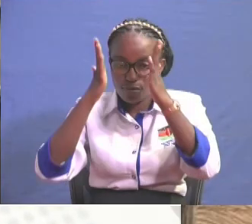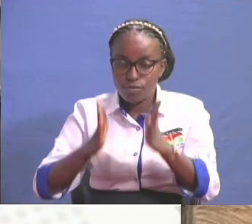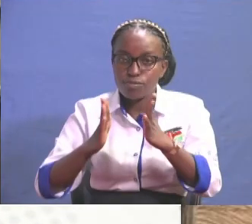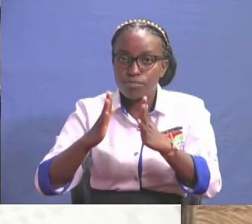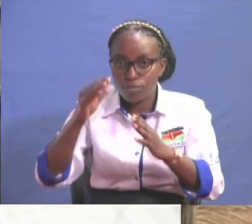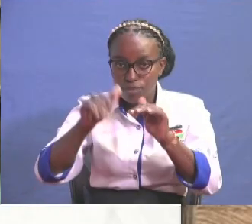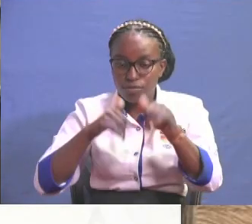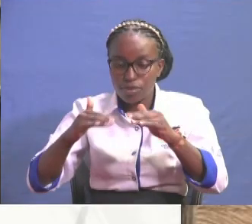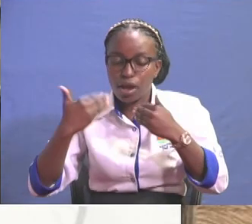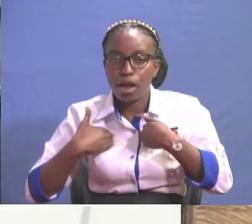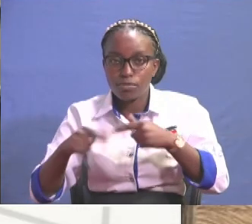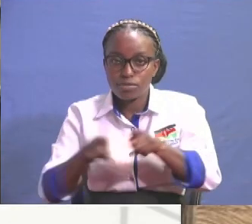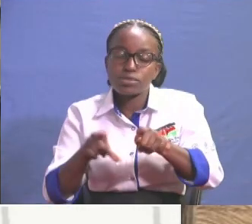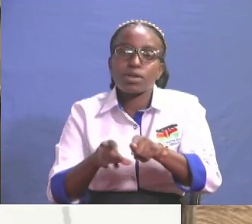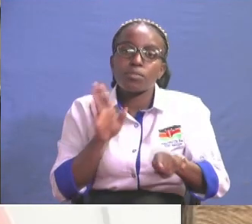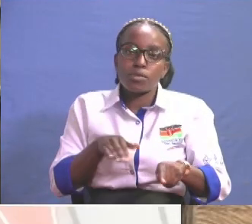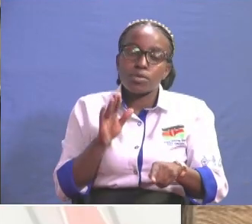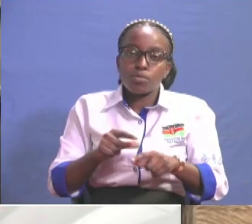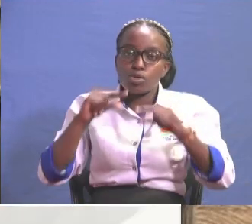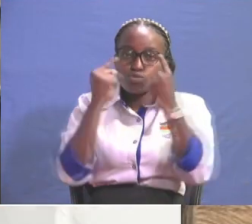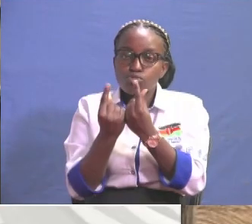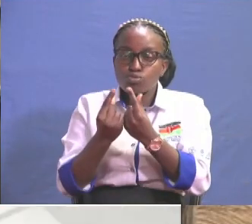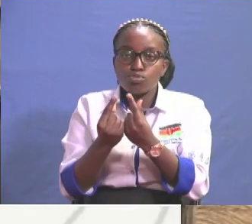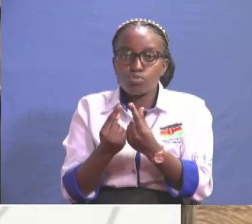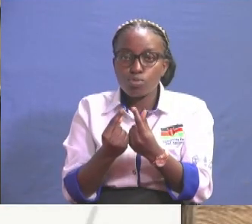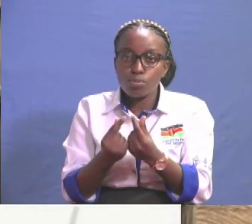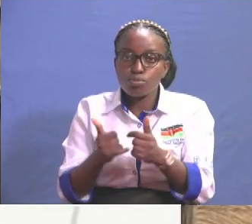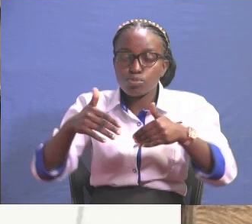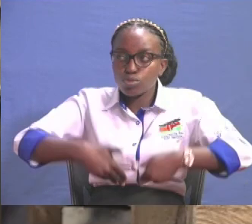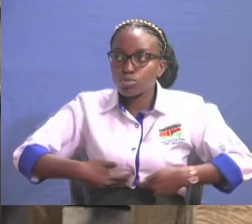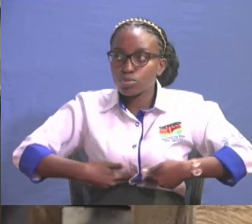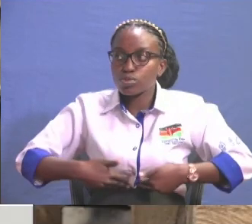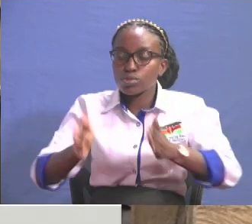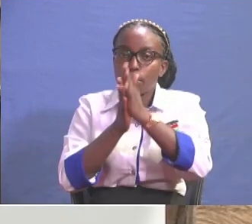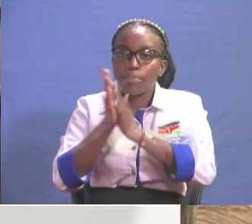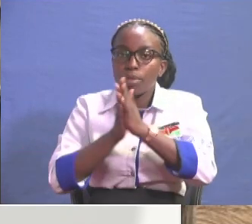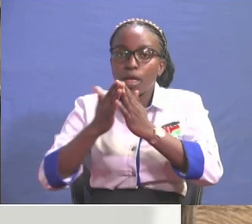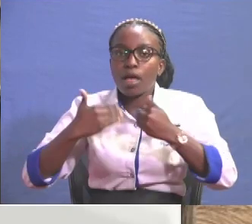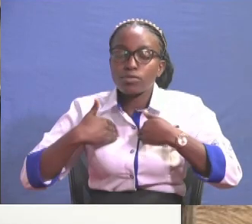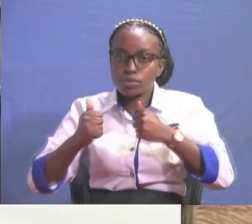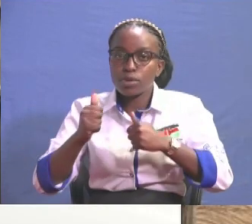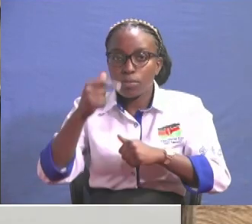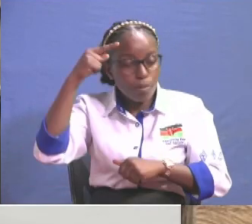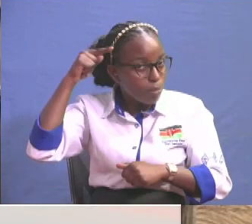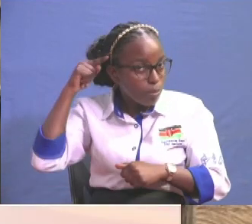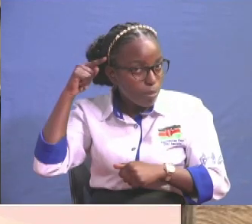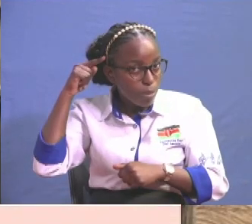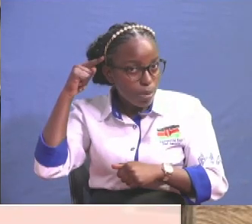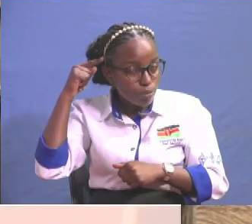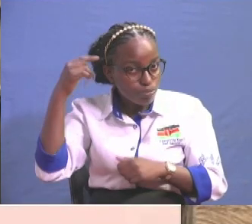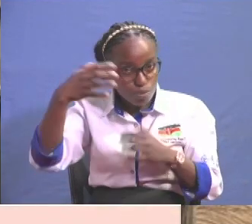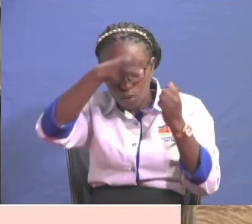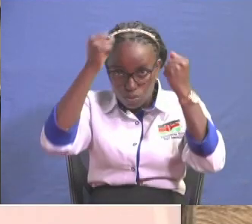youth group around this area, so that they can appreciate the black soldier fly,